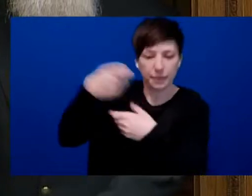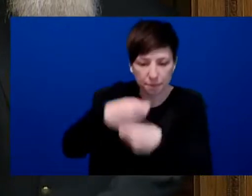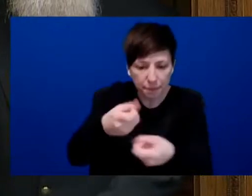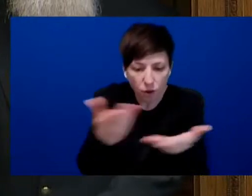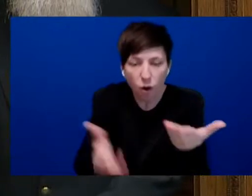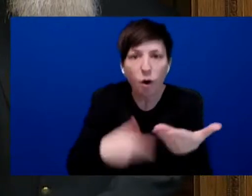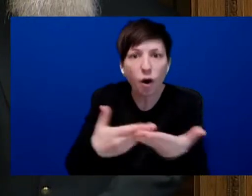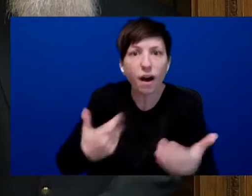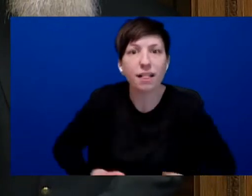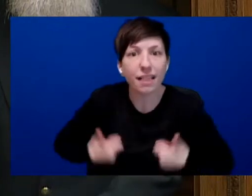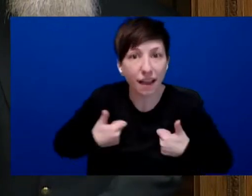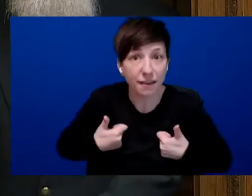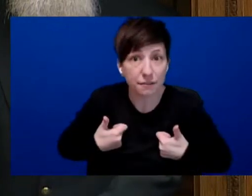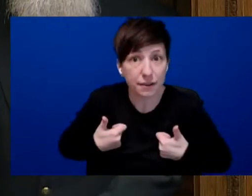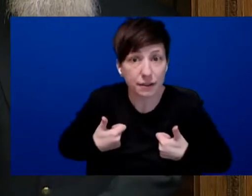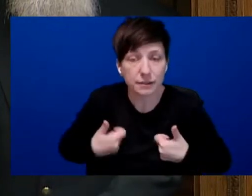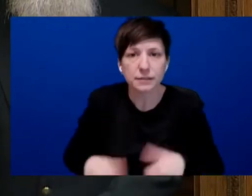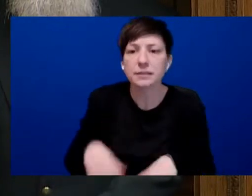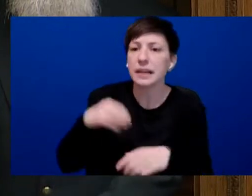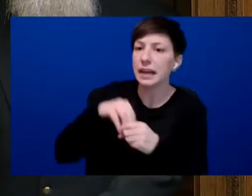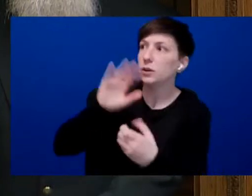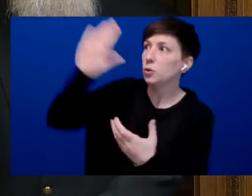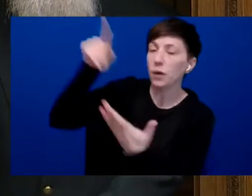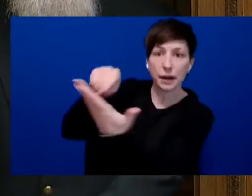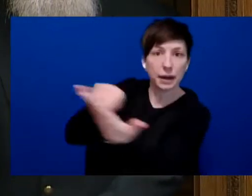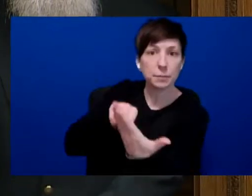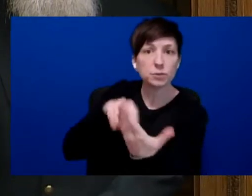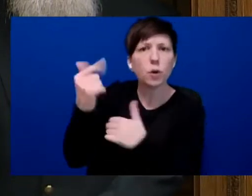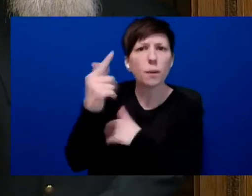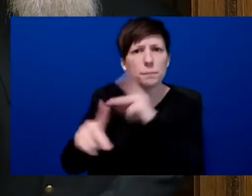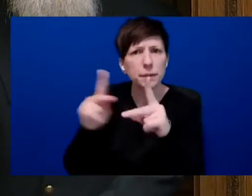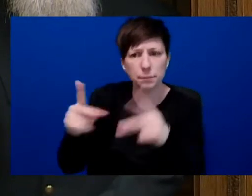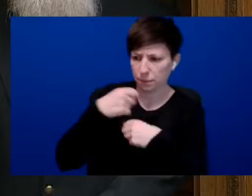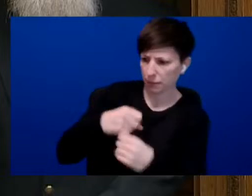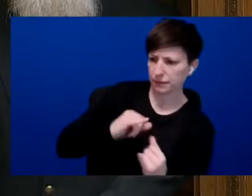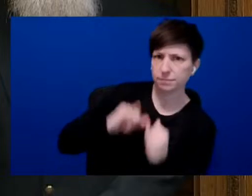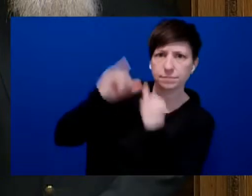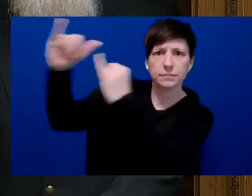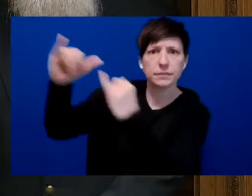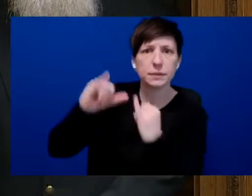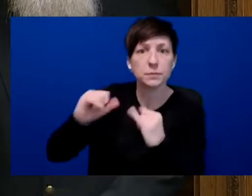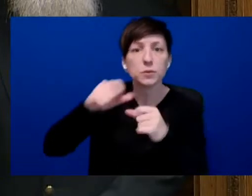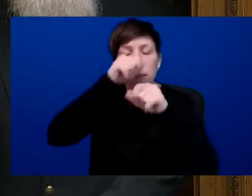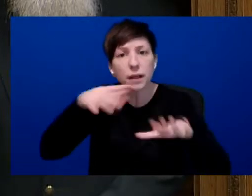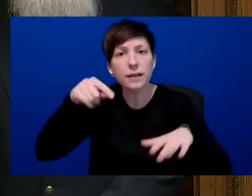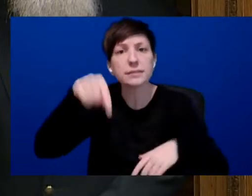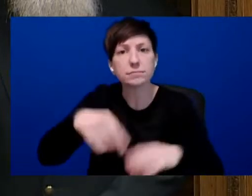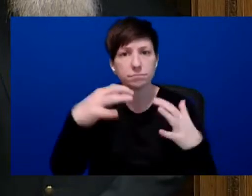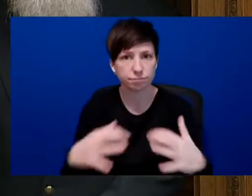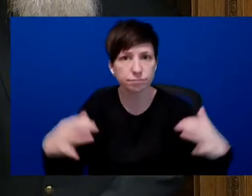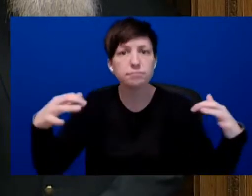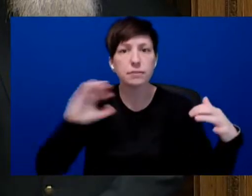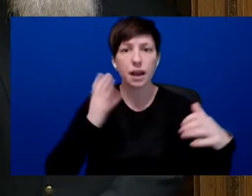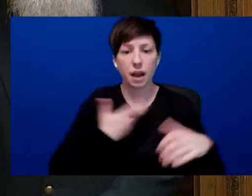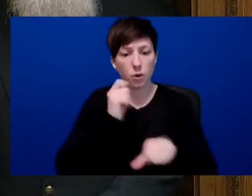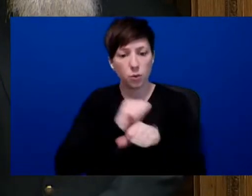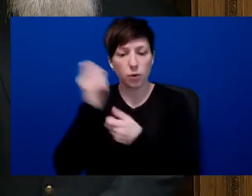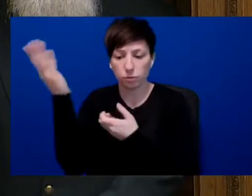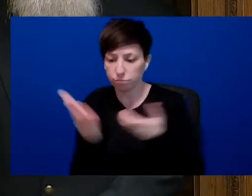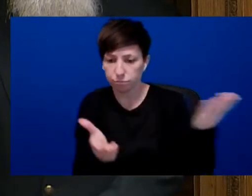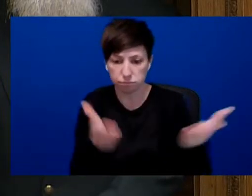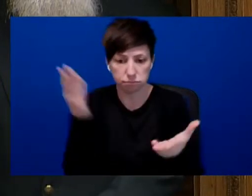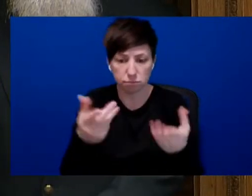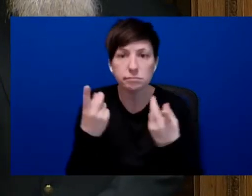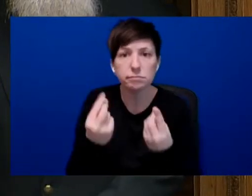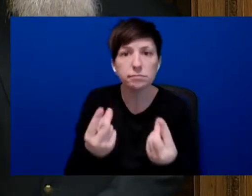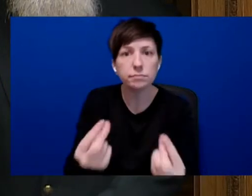image, all people are created. Bless this Legislative Assembly and the work that comes before them. Grant